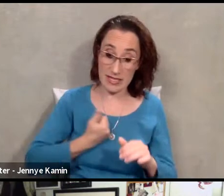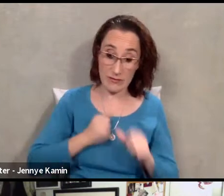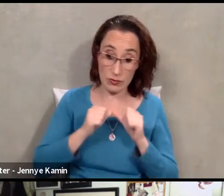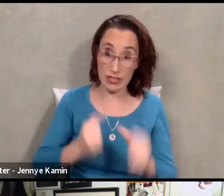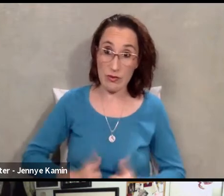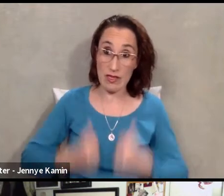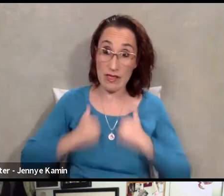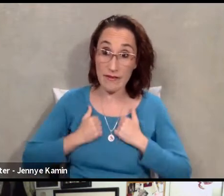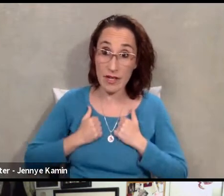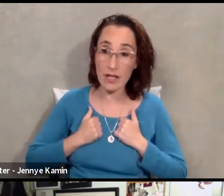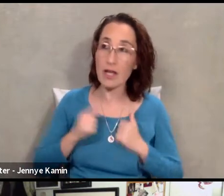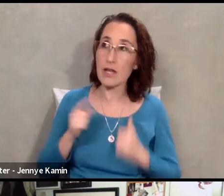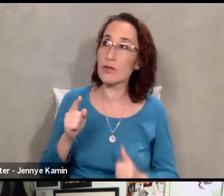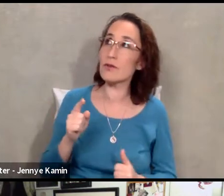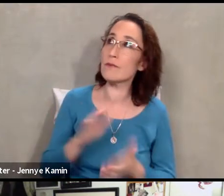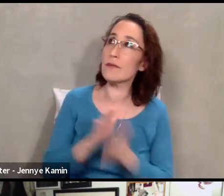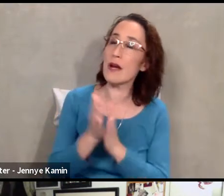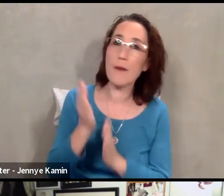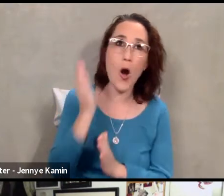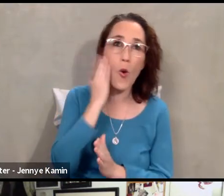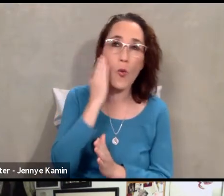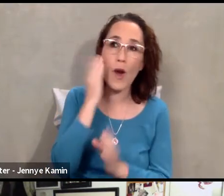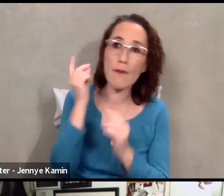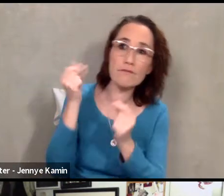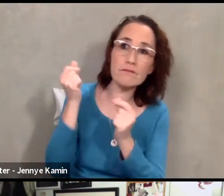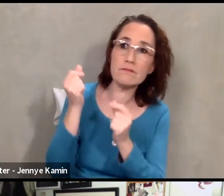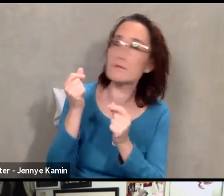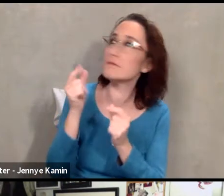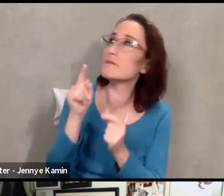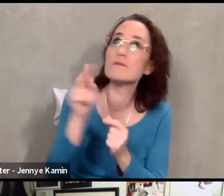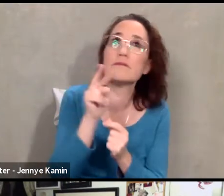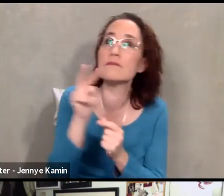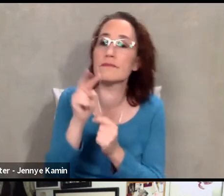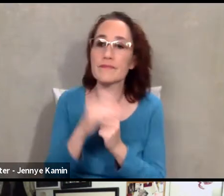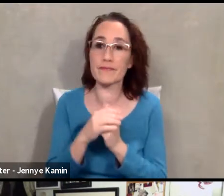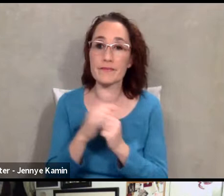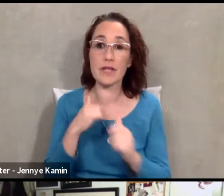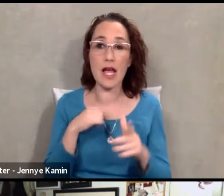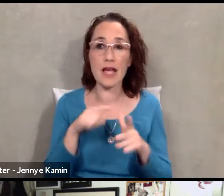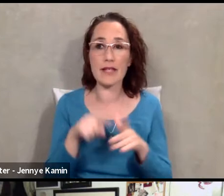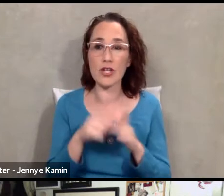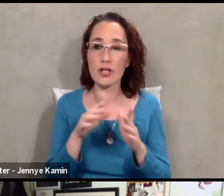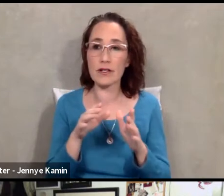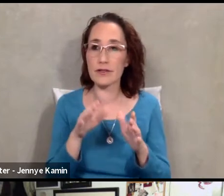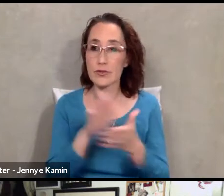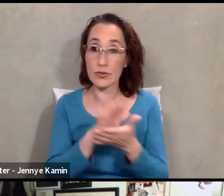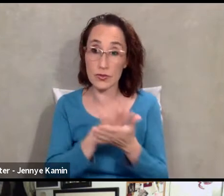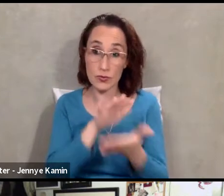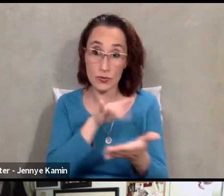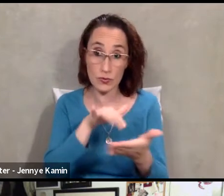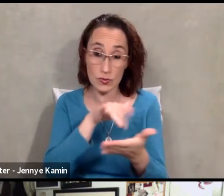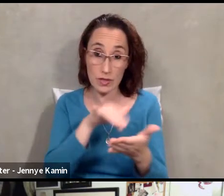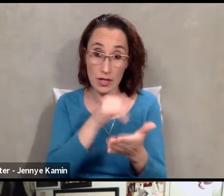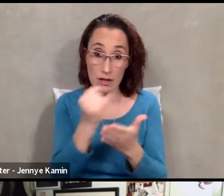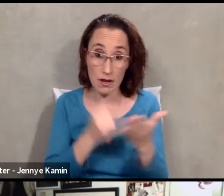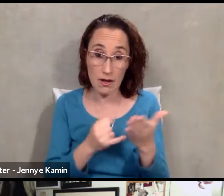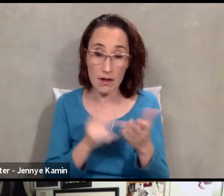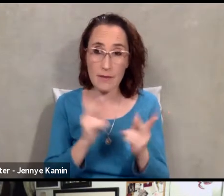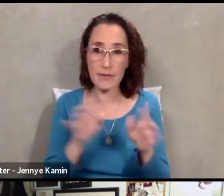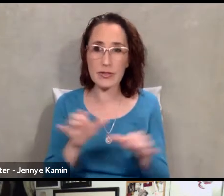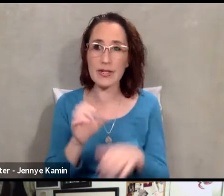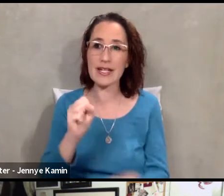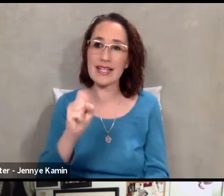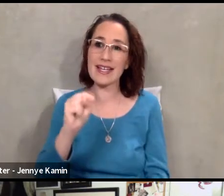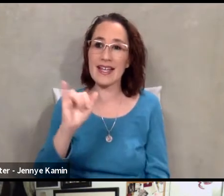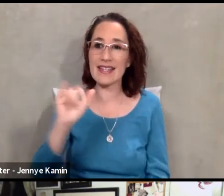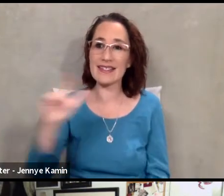it. Mm. And, you know, when I started school and people were doing still lives and stuff, I was like, okay, you know, I need